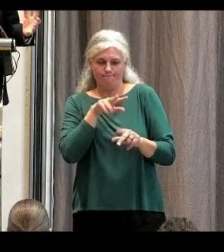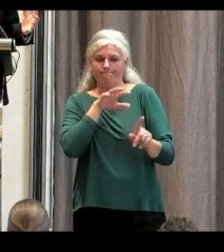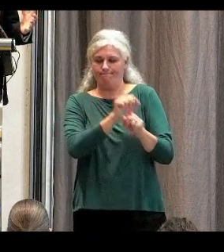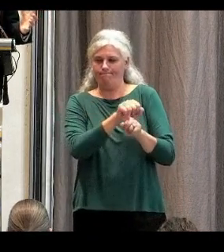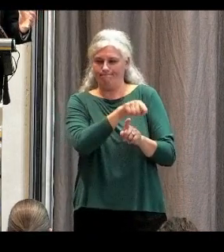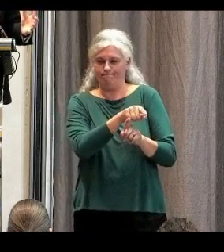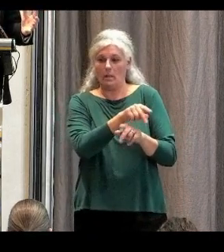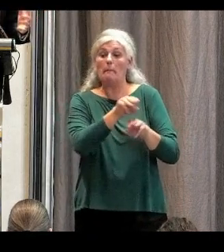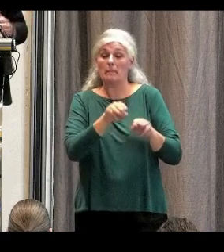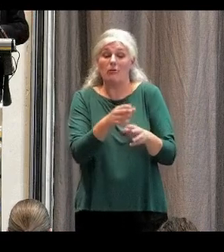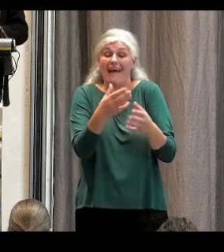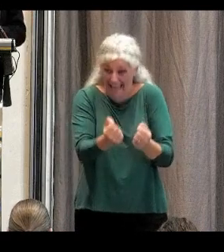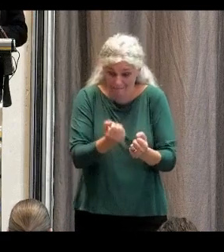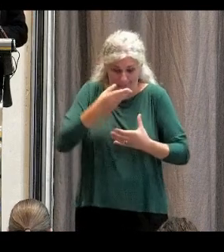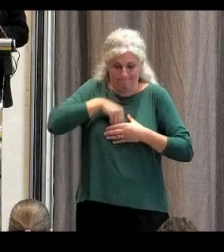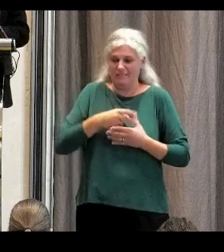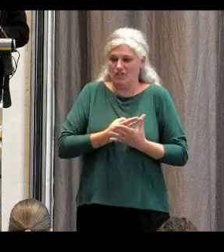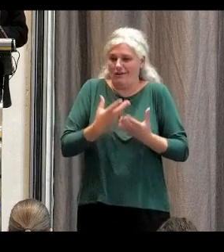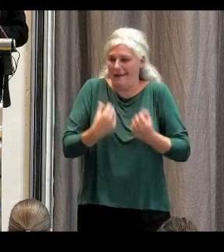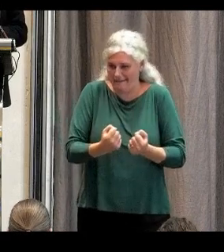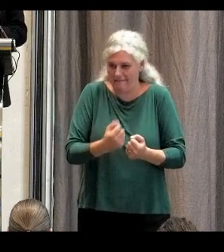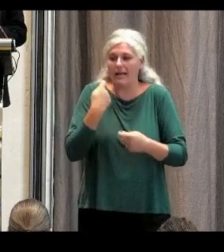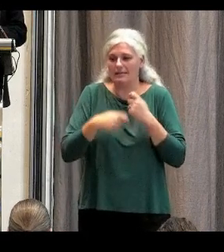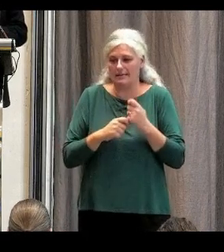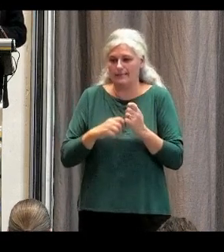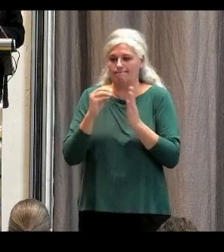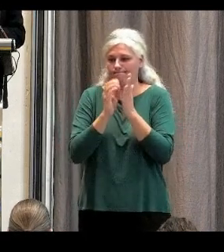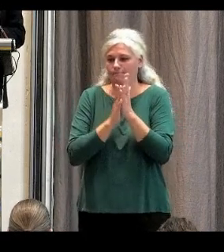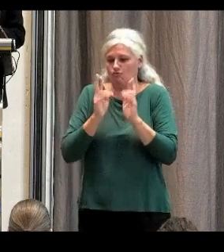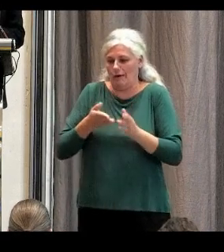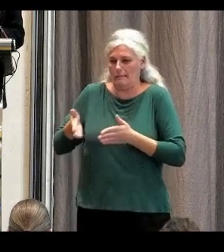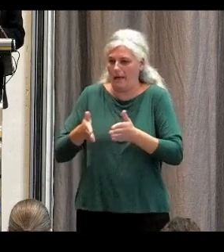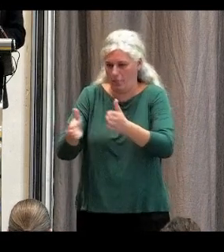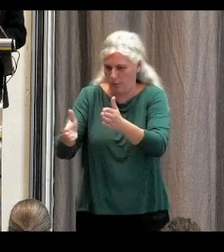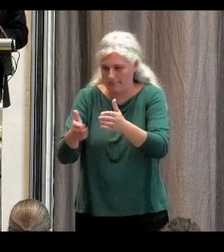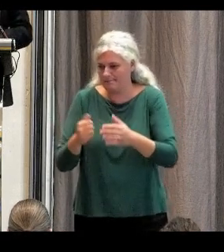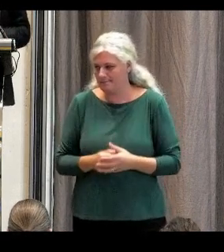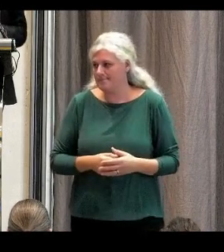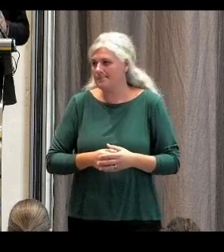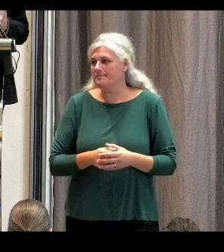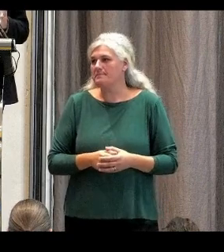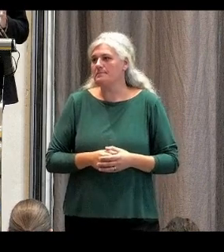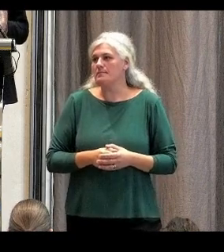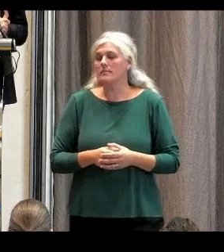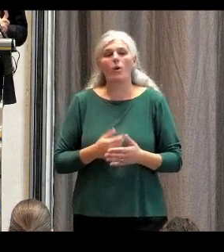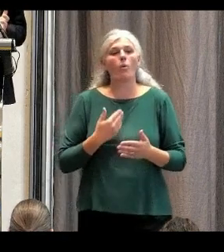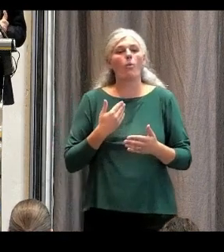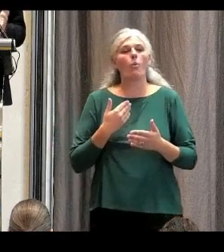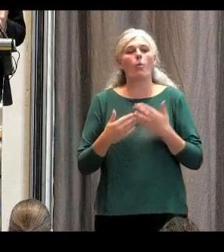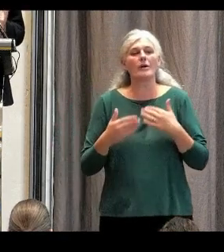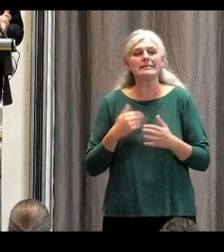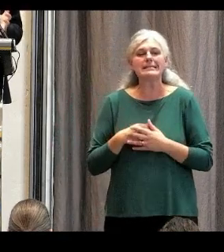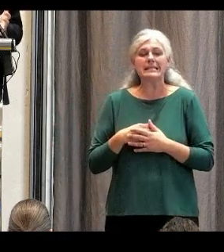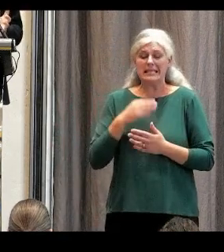diagnose when people have had a seizure and put them on the right pathway. And what's mission critical,